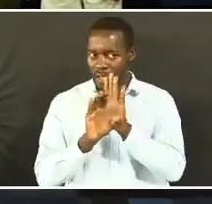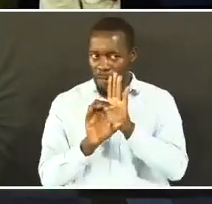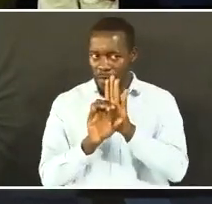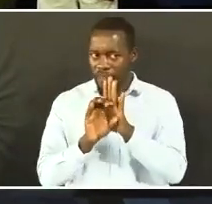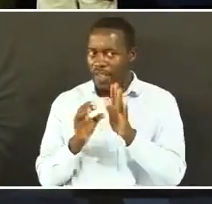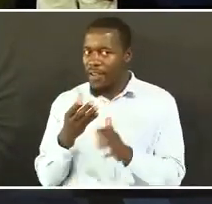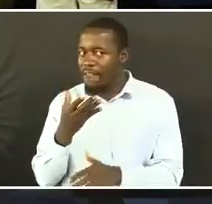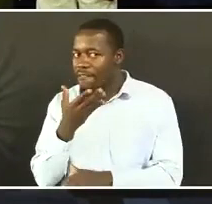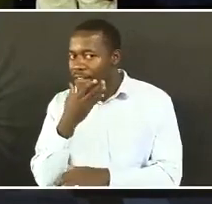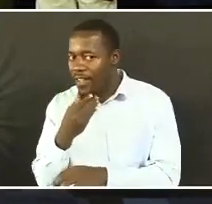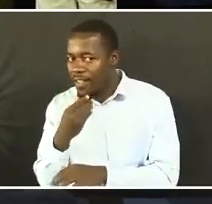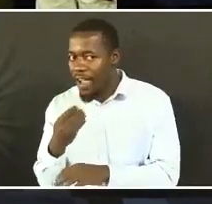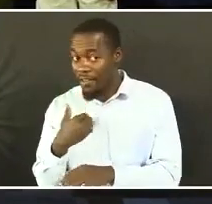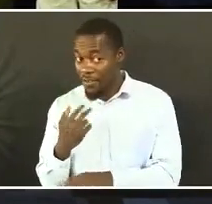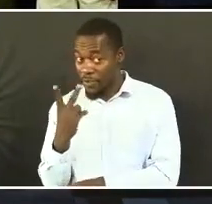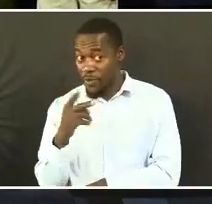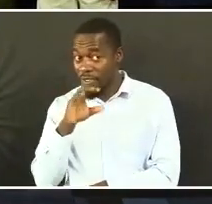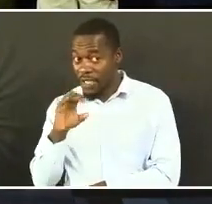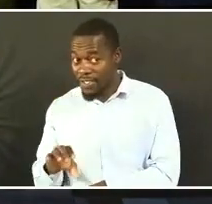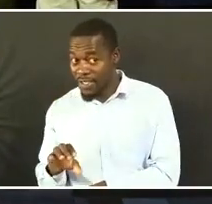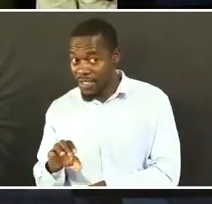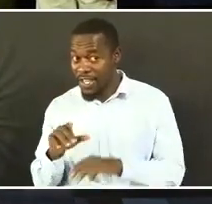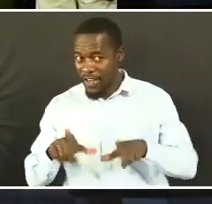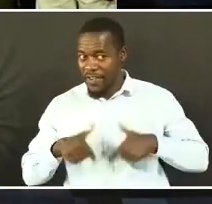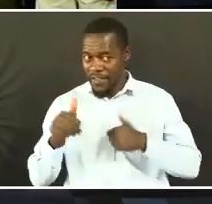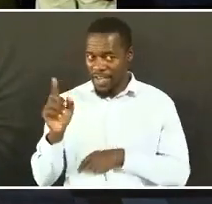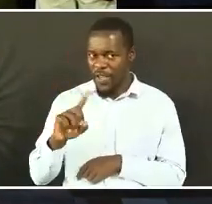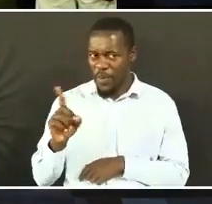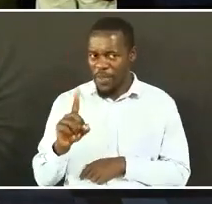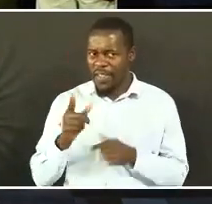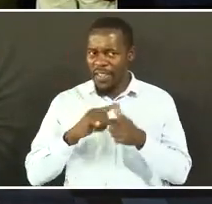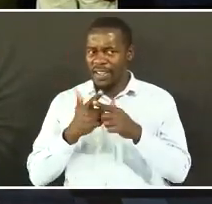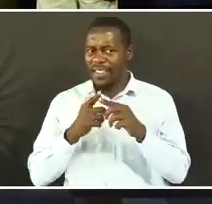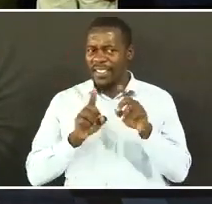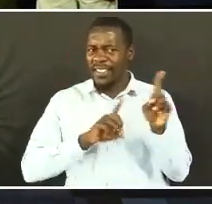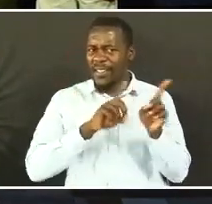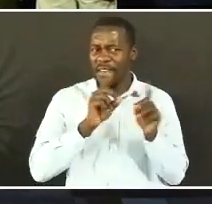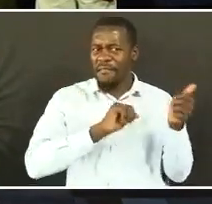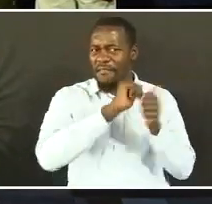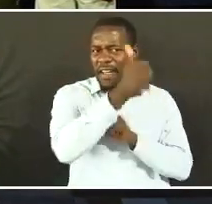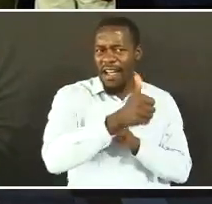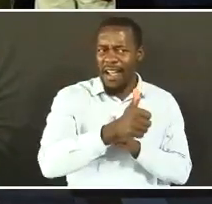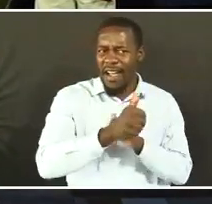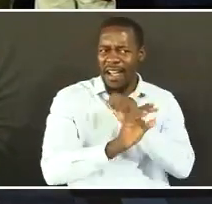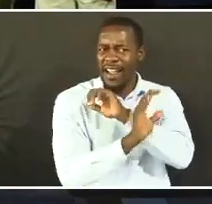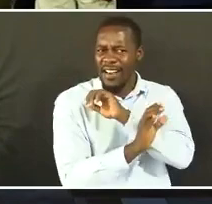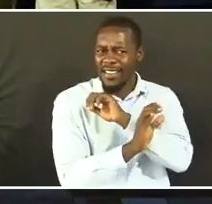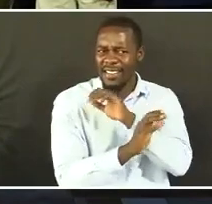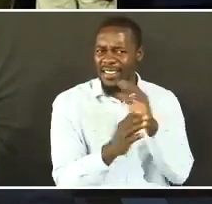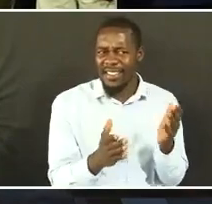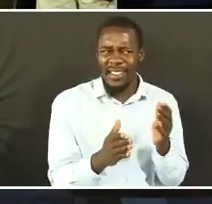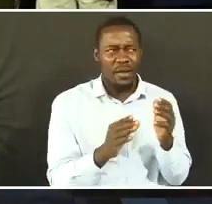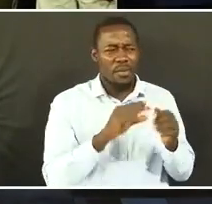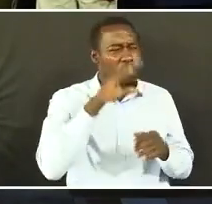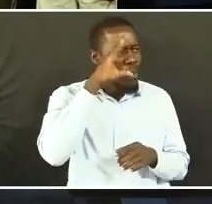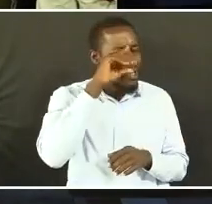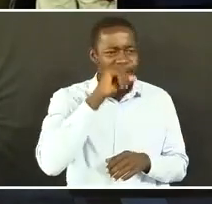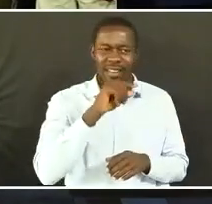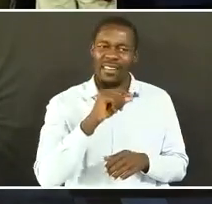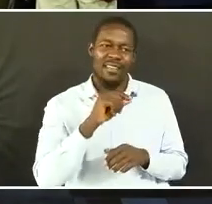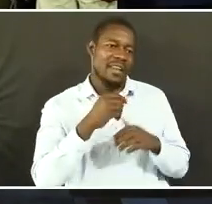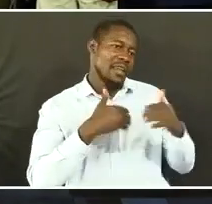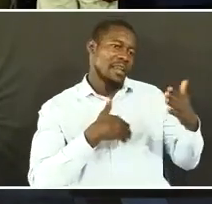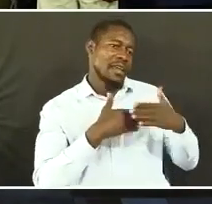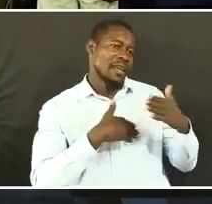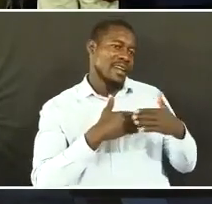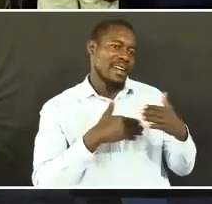do you think he went? Oh, which far country? Mombasa? Is Mombasa really far? But a nice attempt. Which